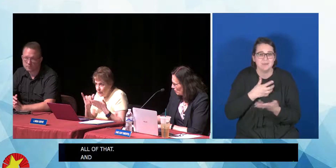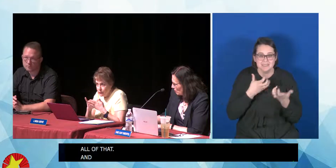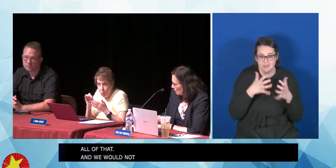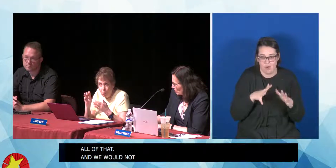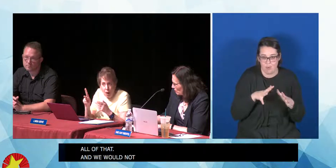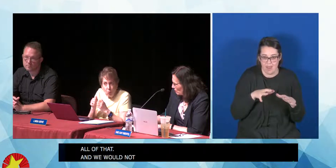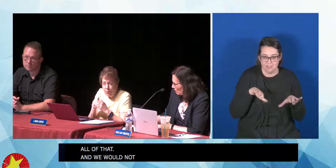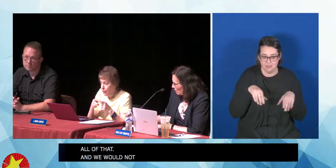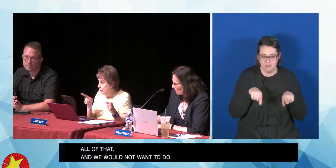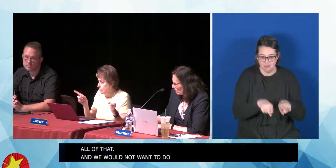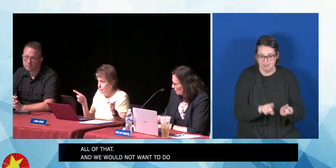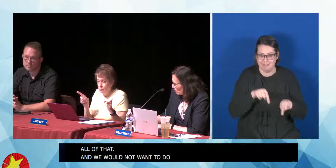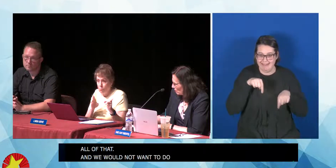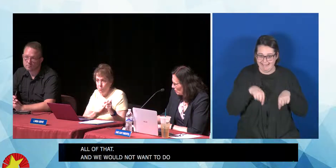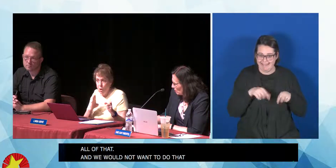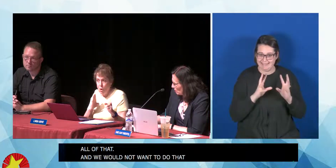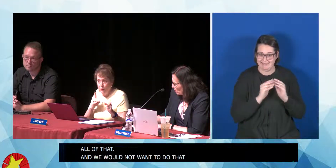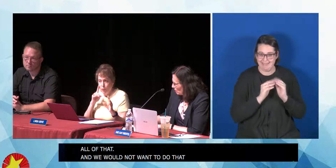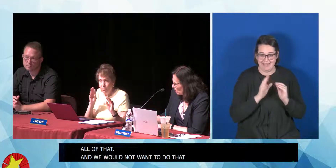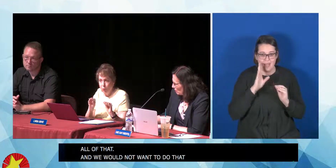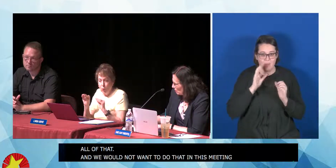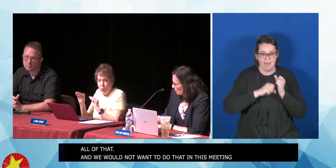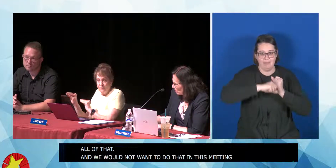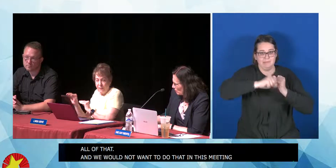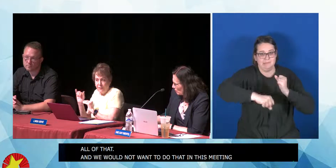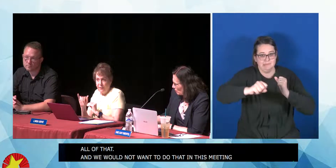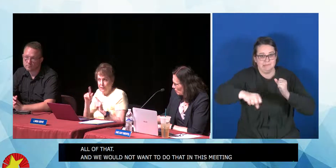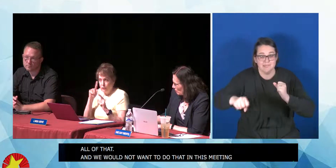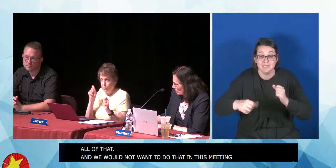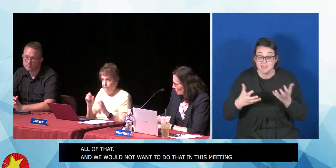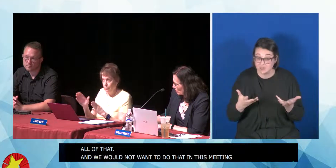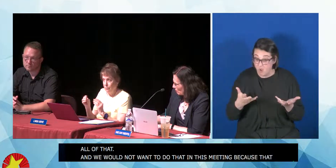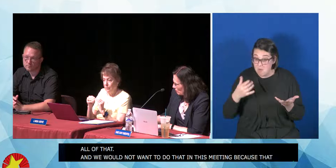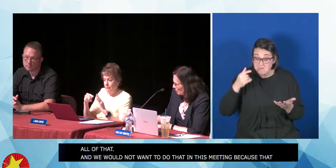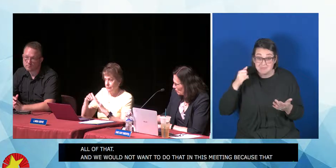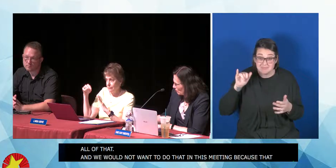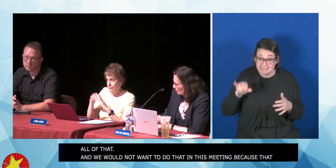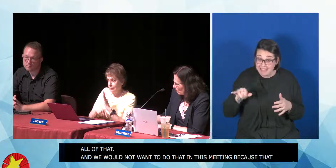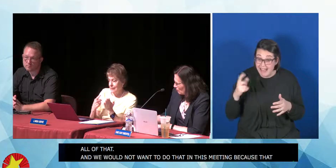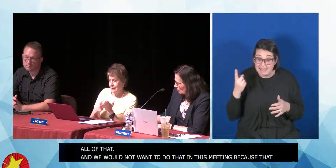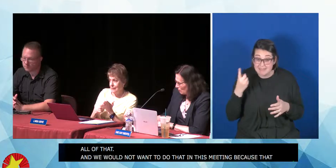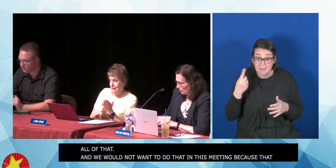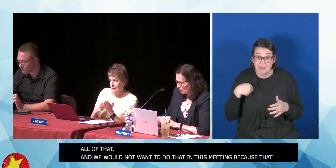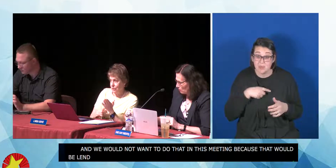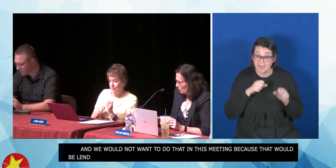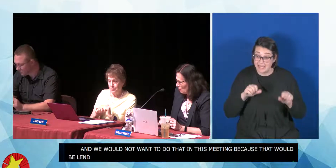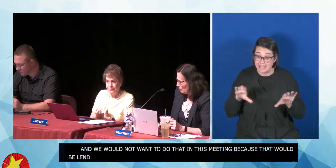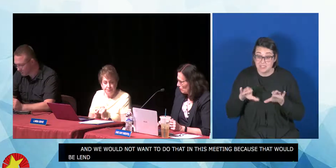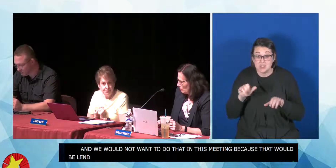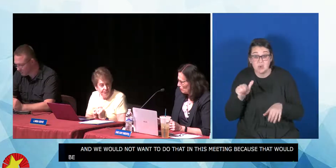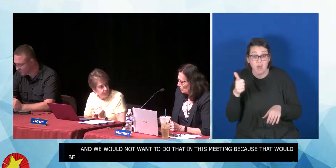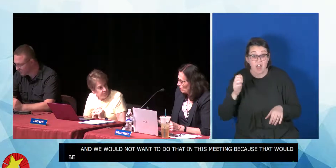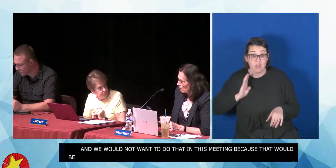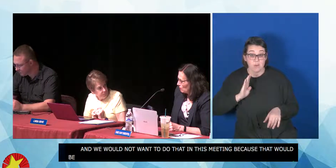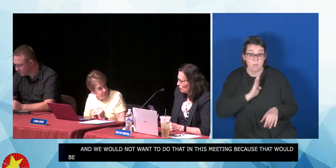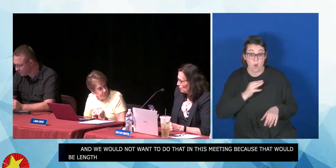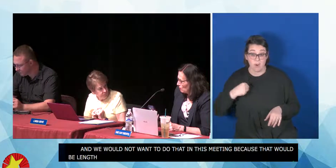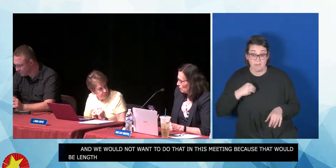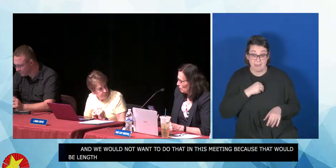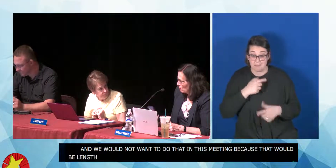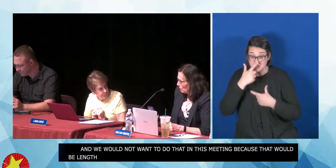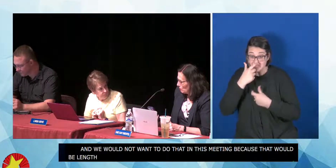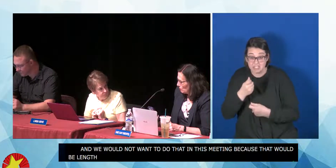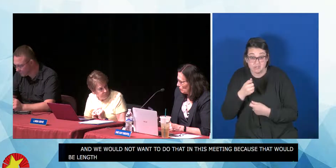it quite lengthy. So is that something that we could do? Would the other board members like to do something like that as well? Have a more